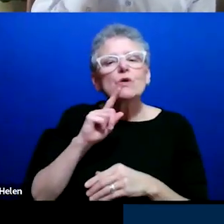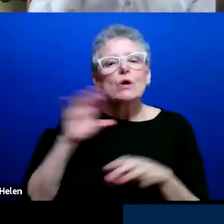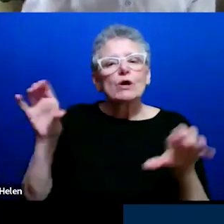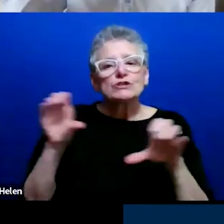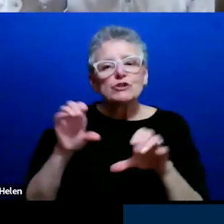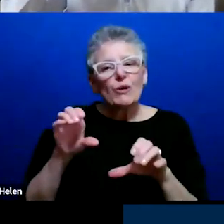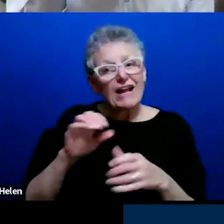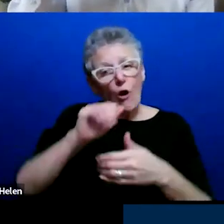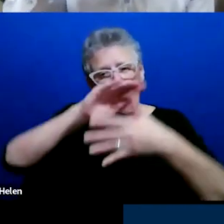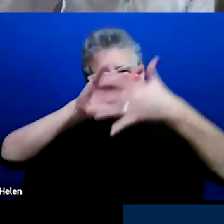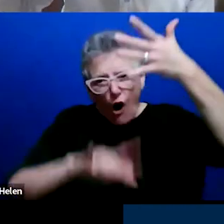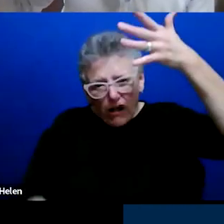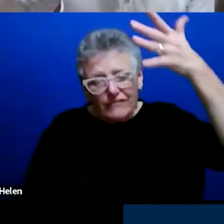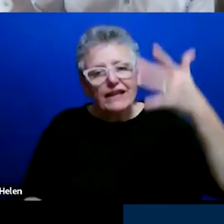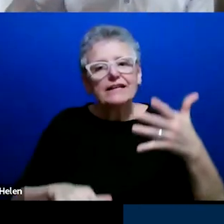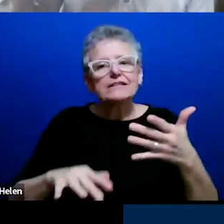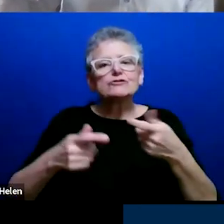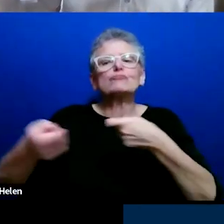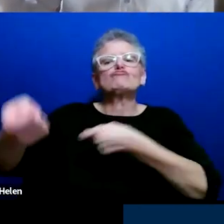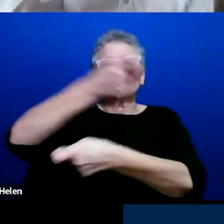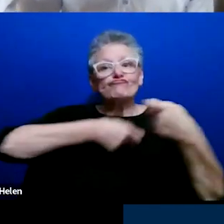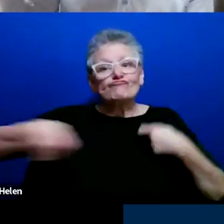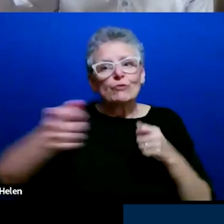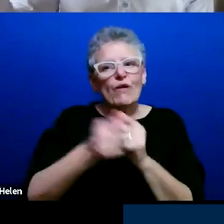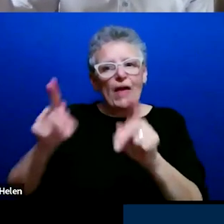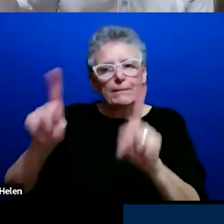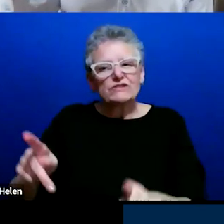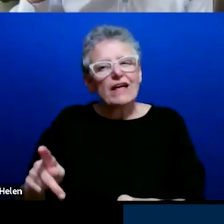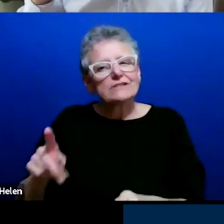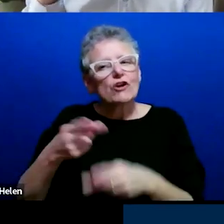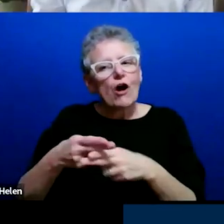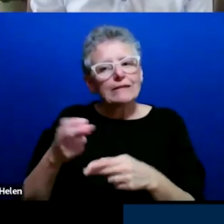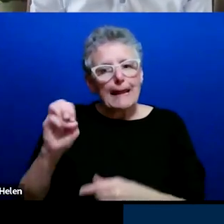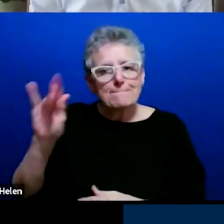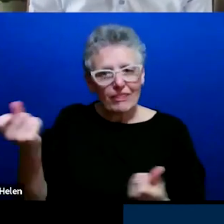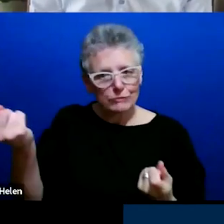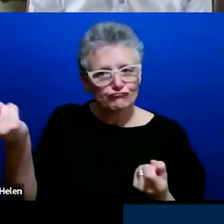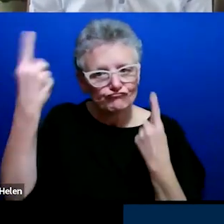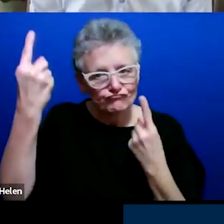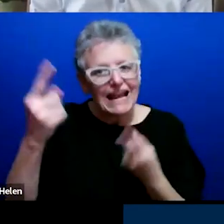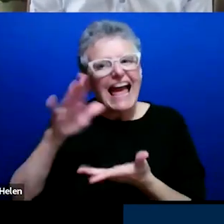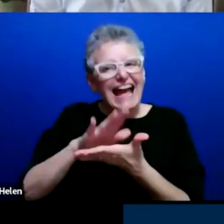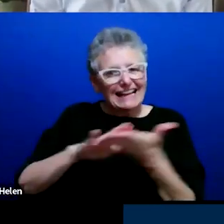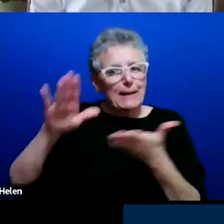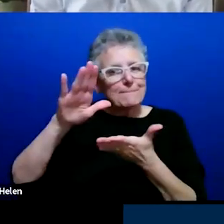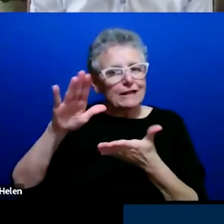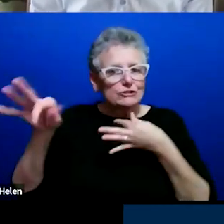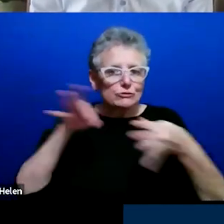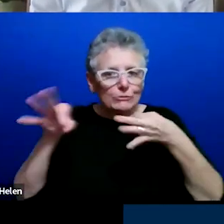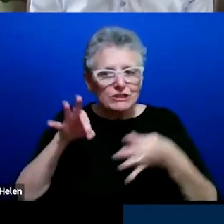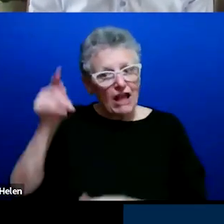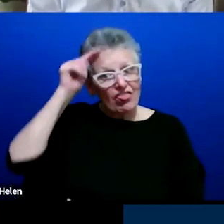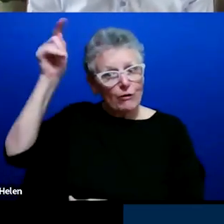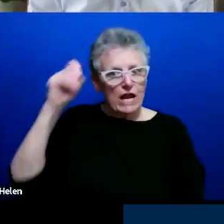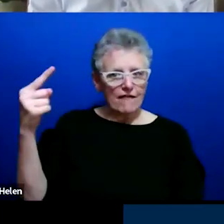this to put yourself in the other person's shoes. That's empathy. And that's what we call, the academic description is theory of